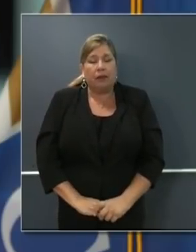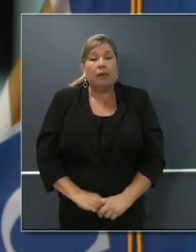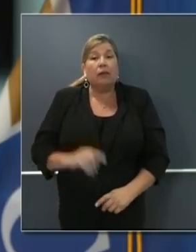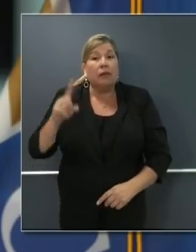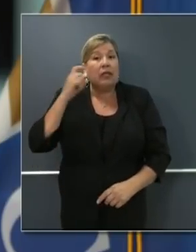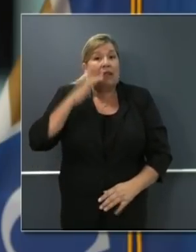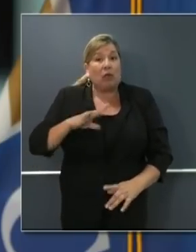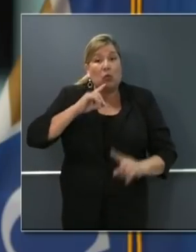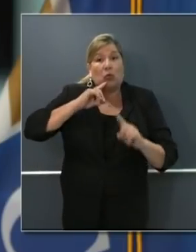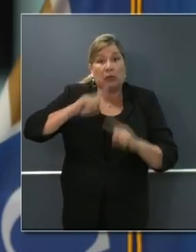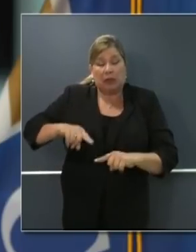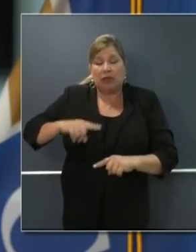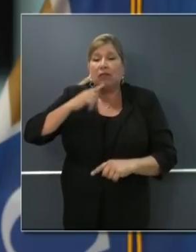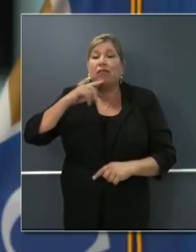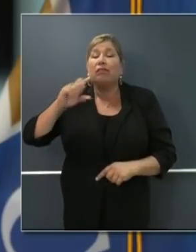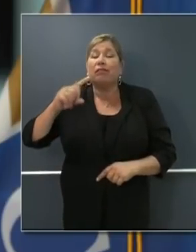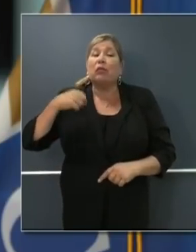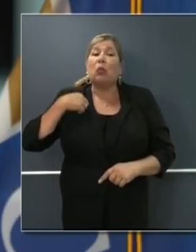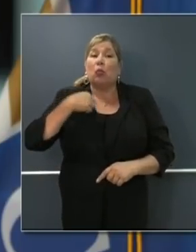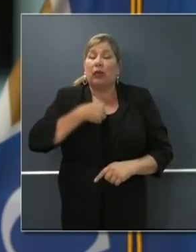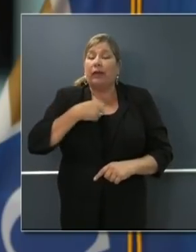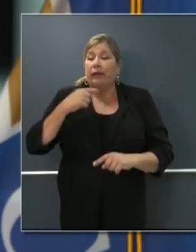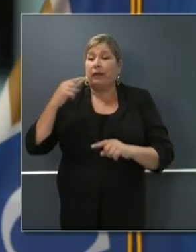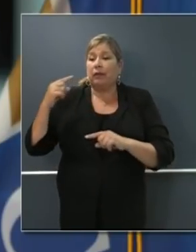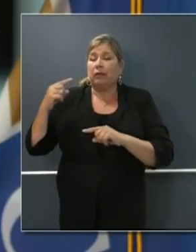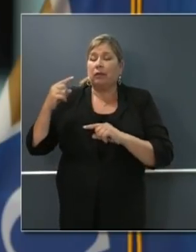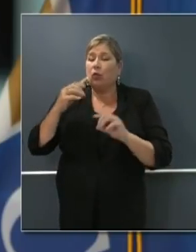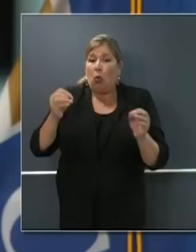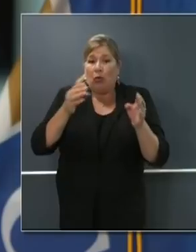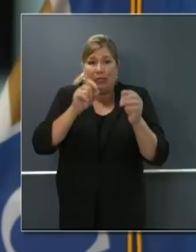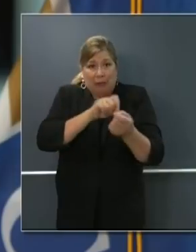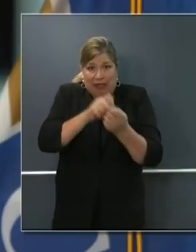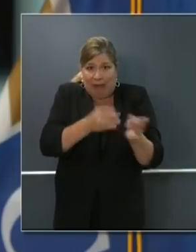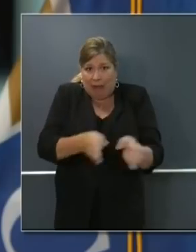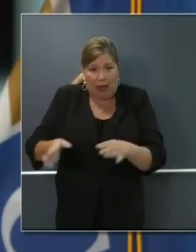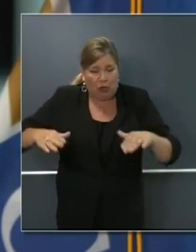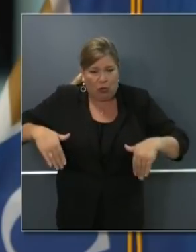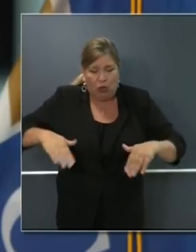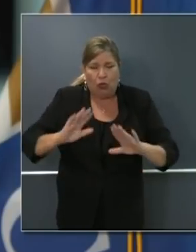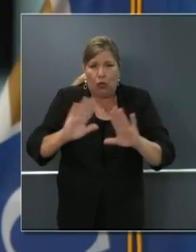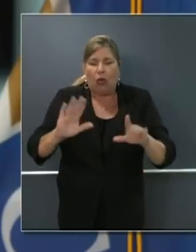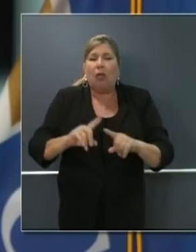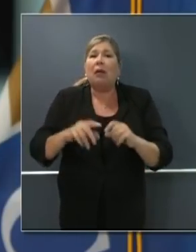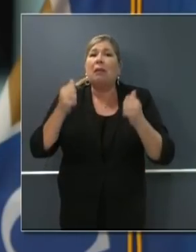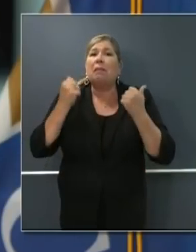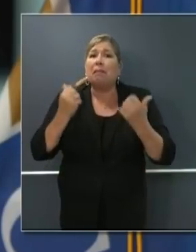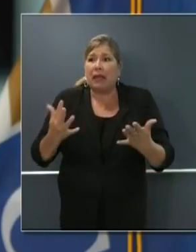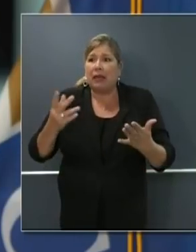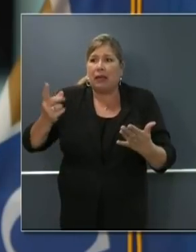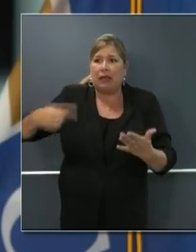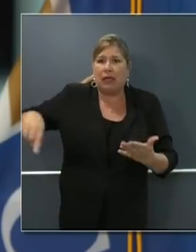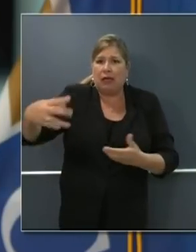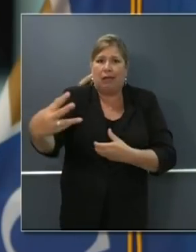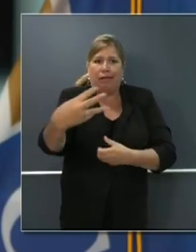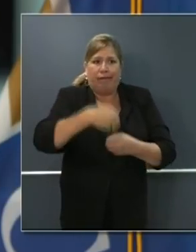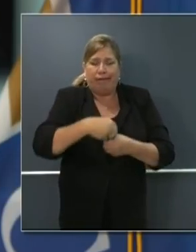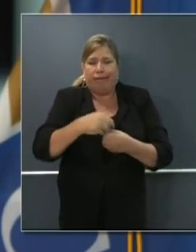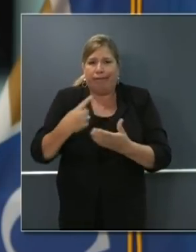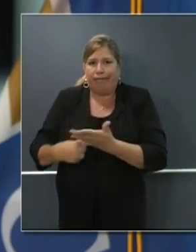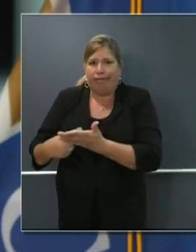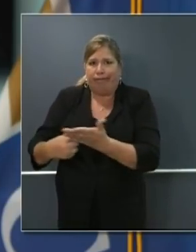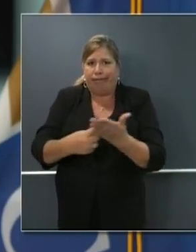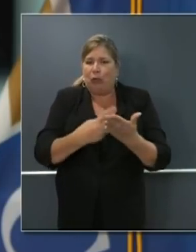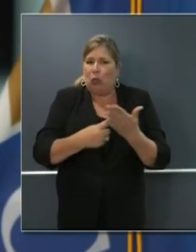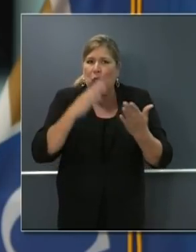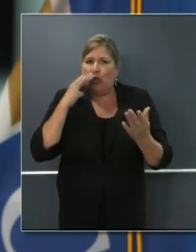term. There have been broad strokes discussions in this space. There are a lot of stakeholders that are included in that process. We're